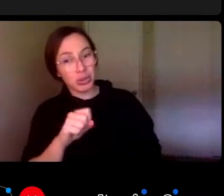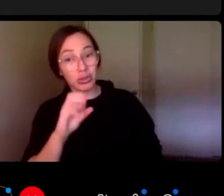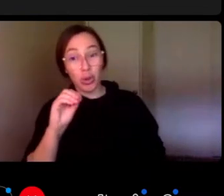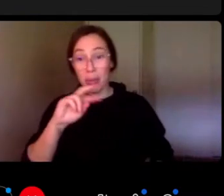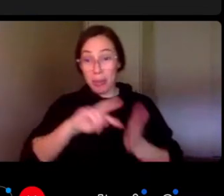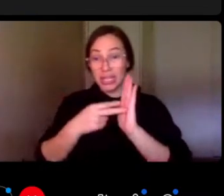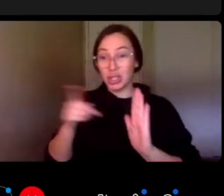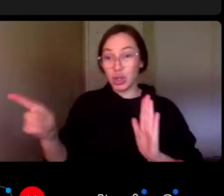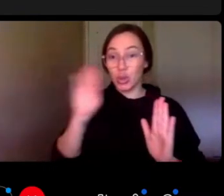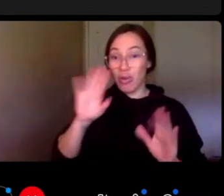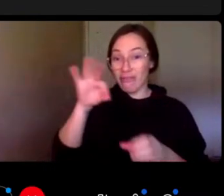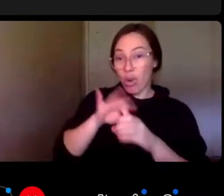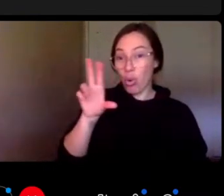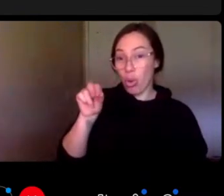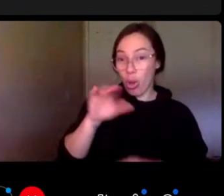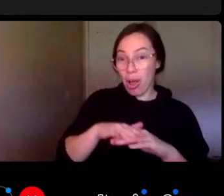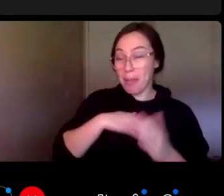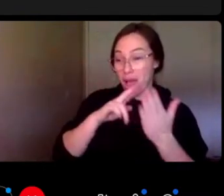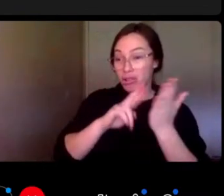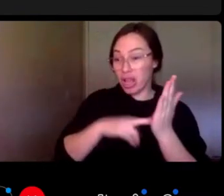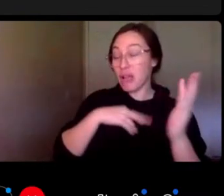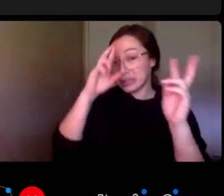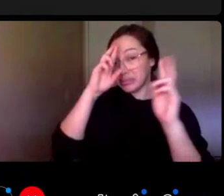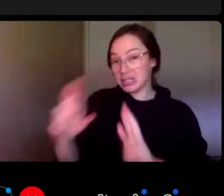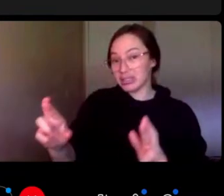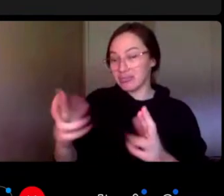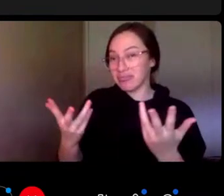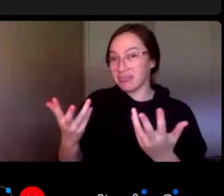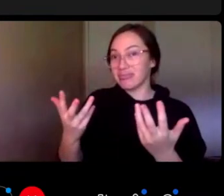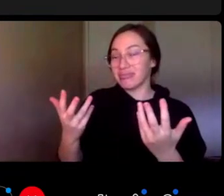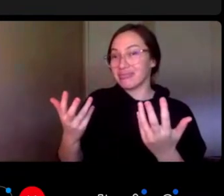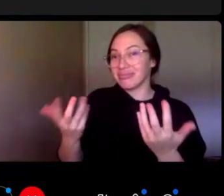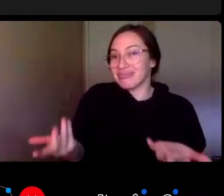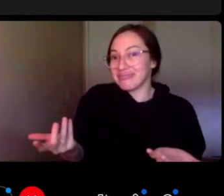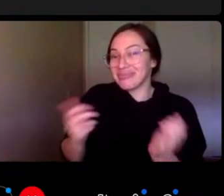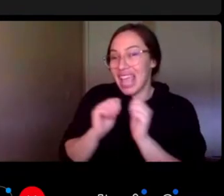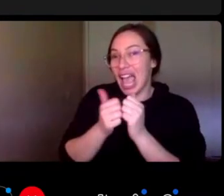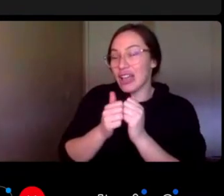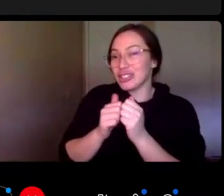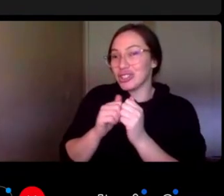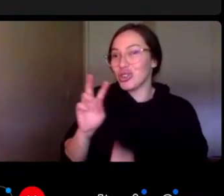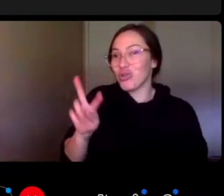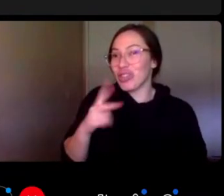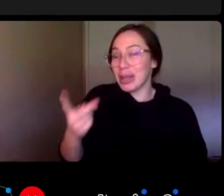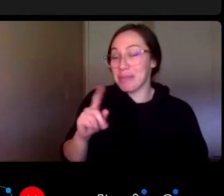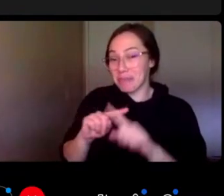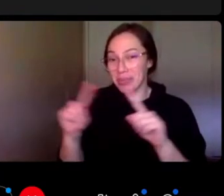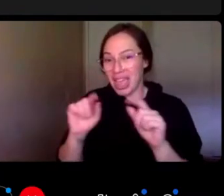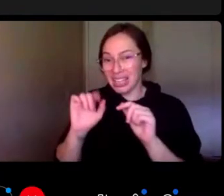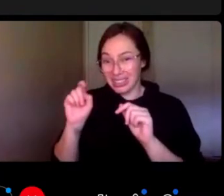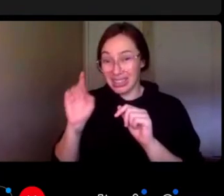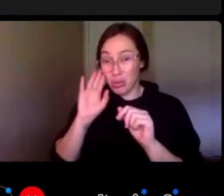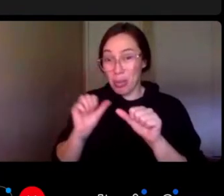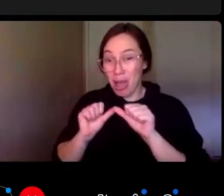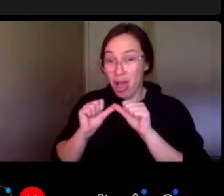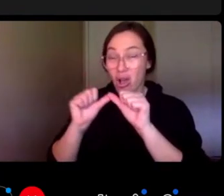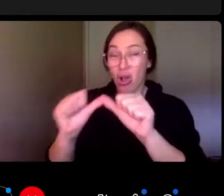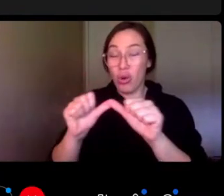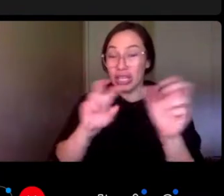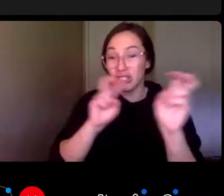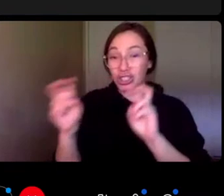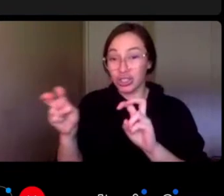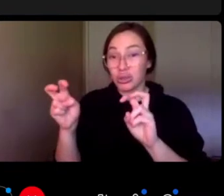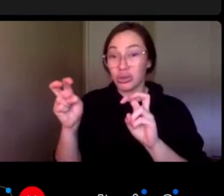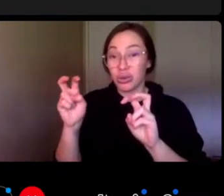you're going to vote no on my contract, which I respect. You can't, how do you flip? But is this going to be an ongoing issue for us the whole time we worked together? And she